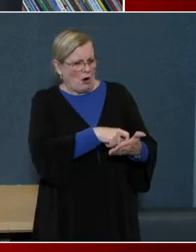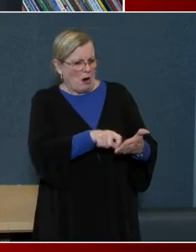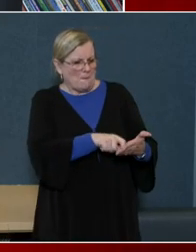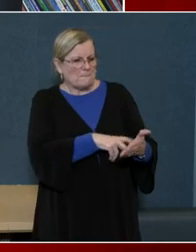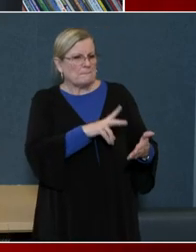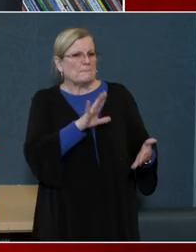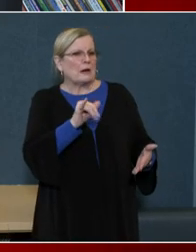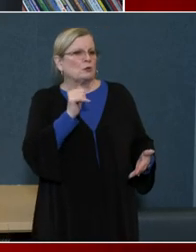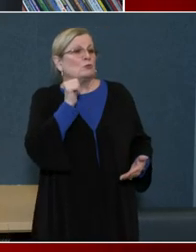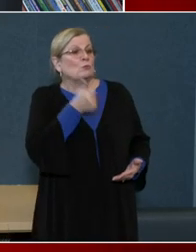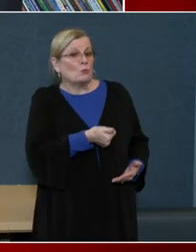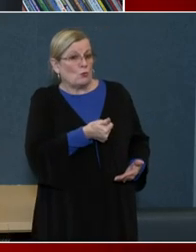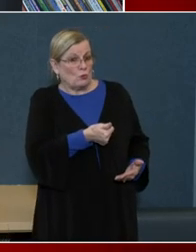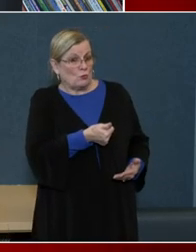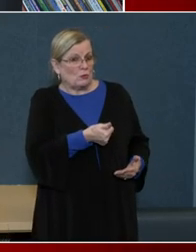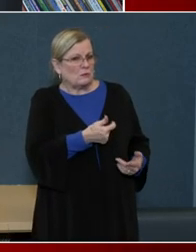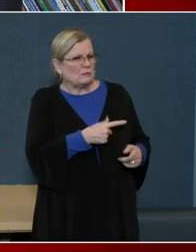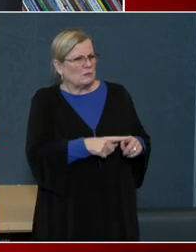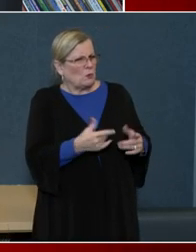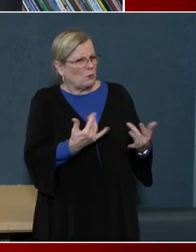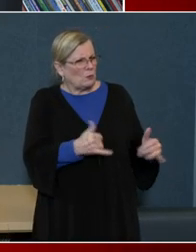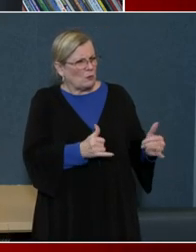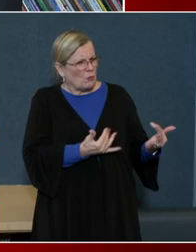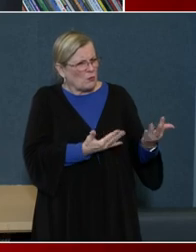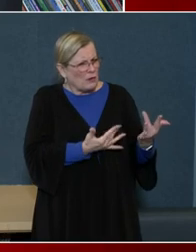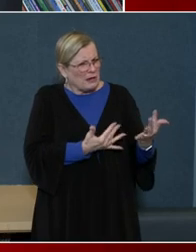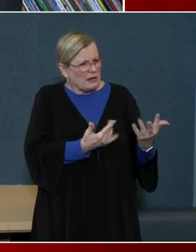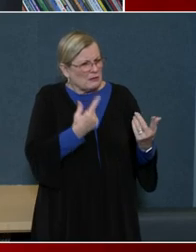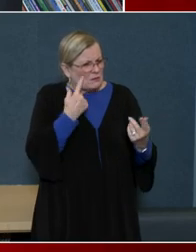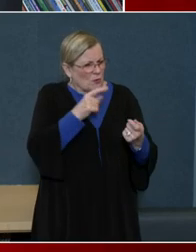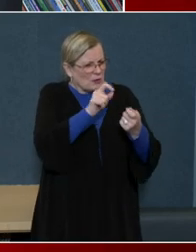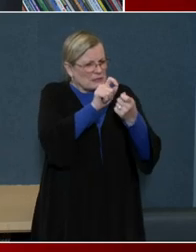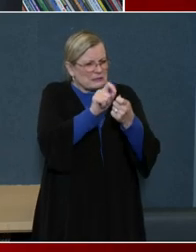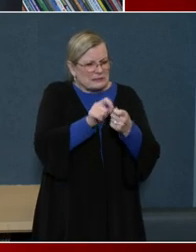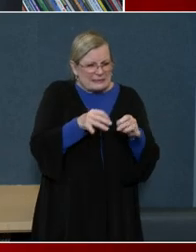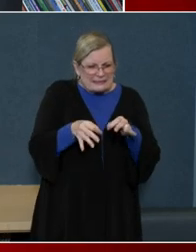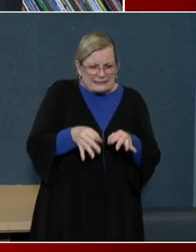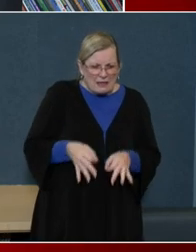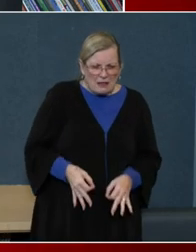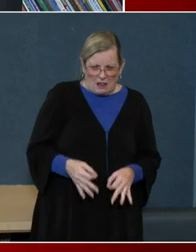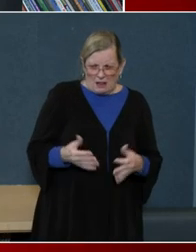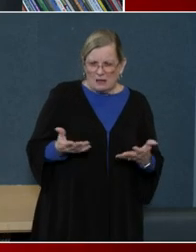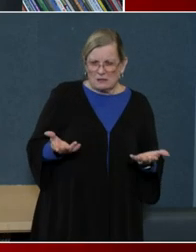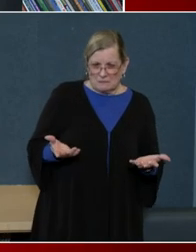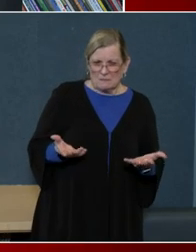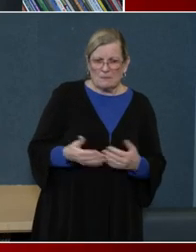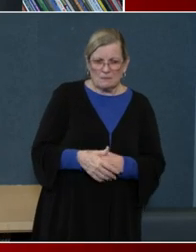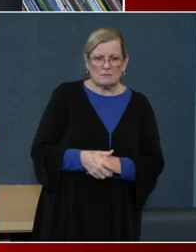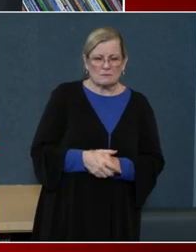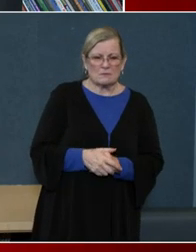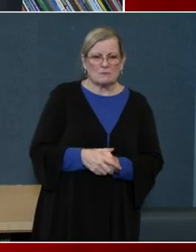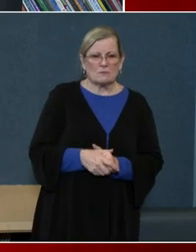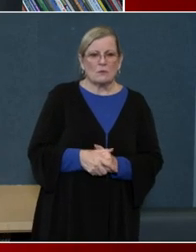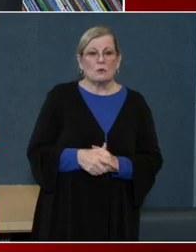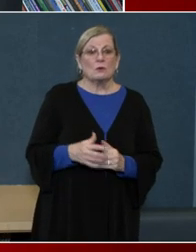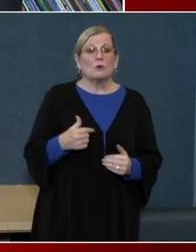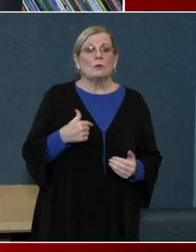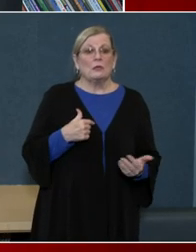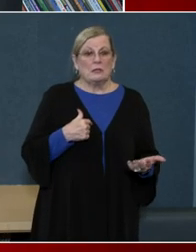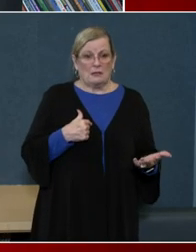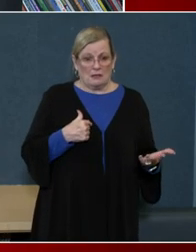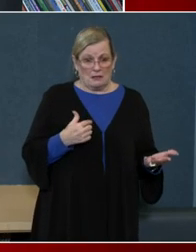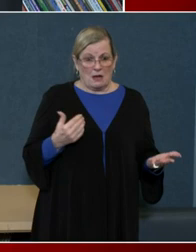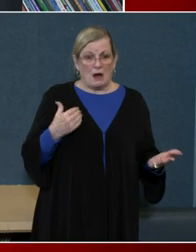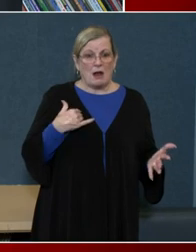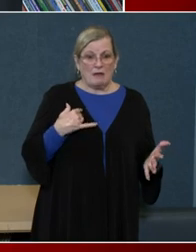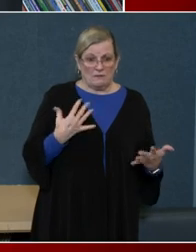working through some details. The bill was sequentially referred, and as it came out of the Education Committee, it had a cost of over $10 million a